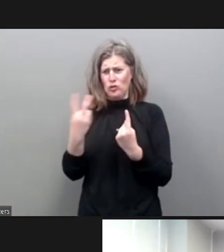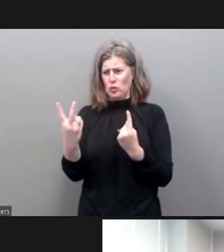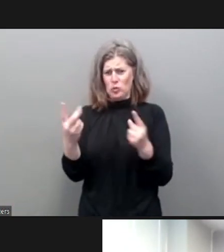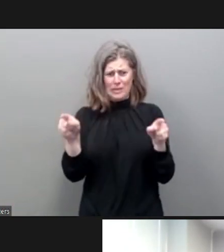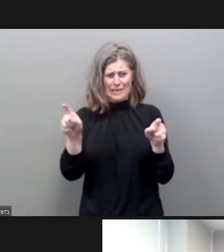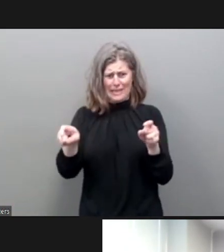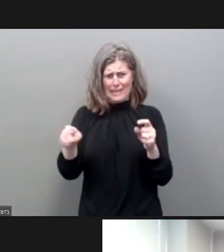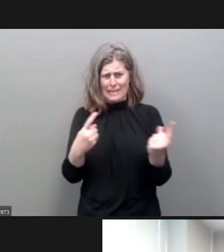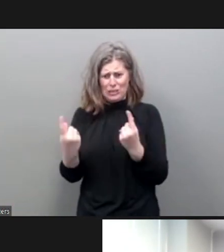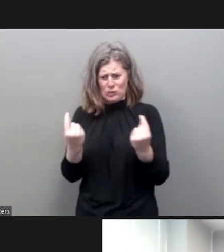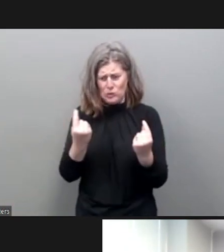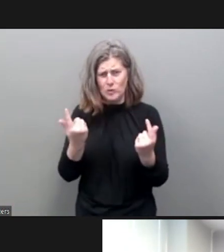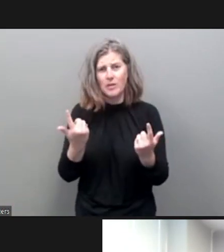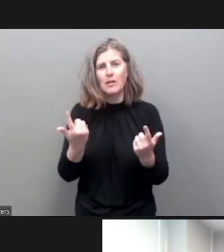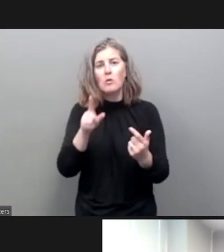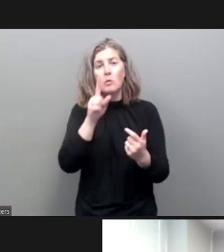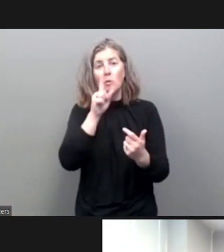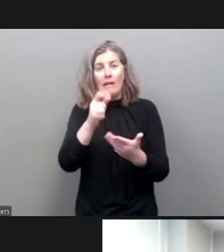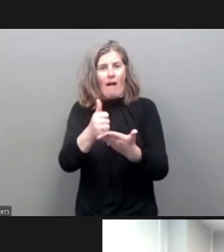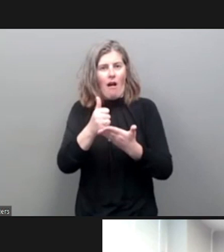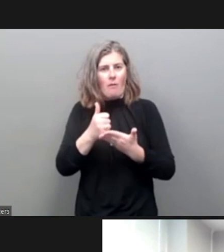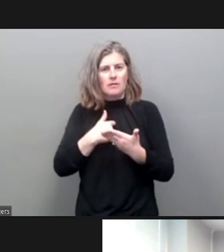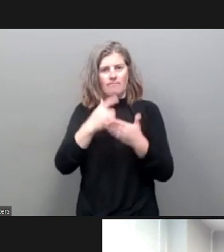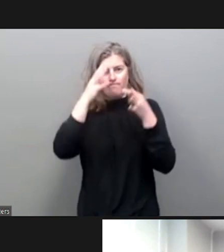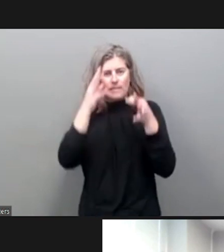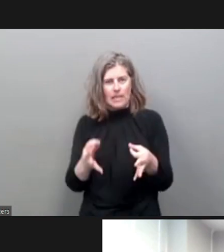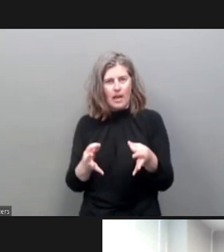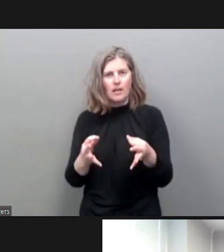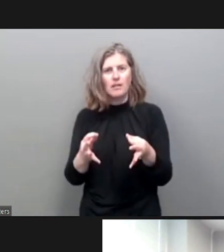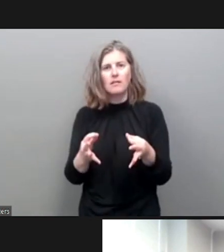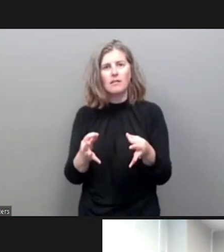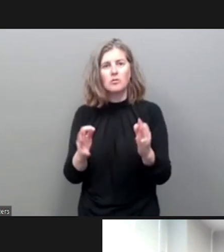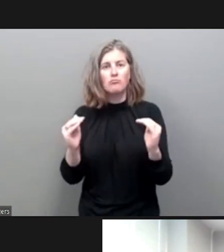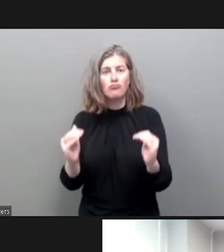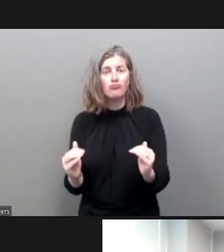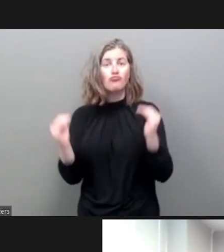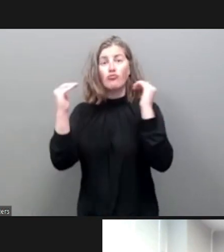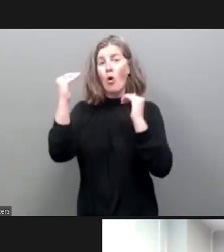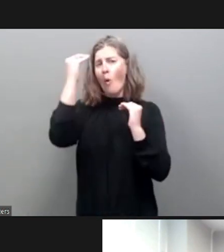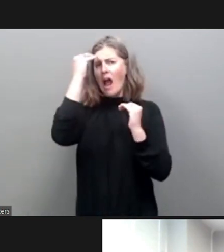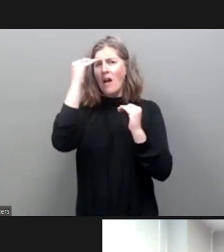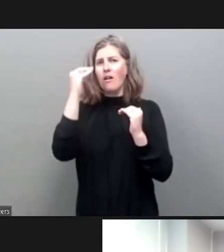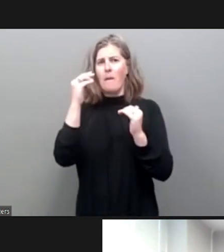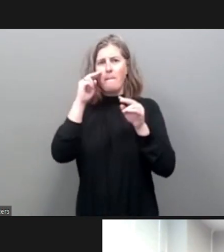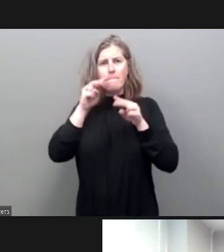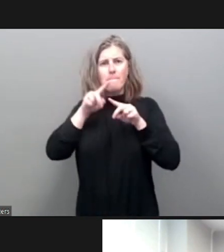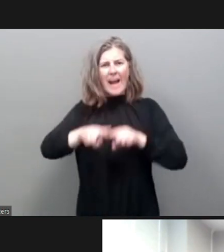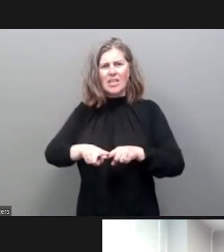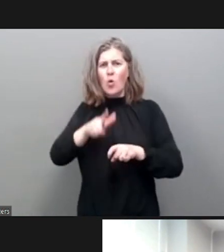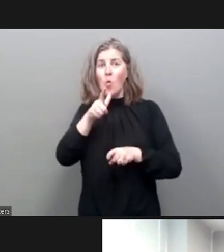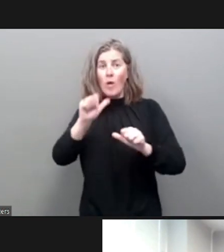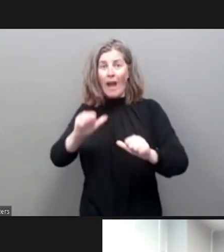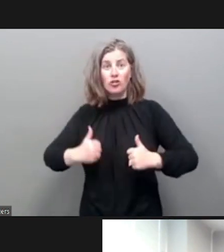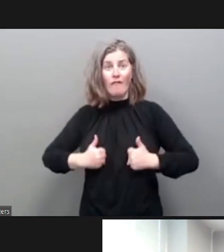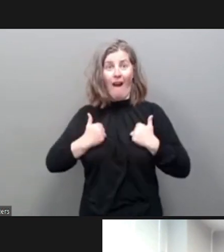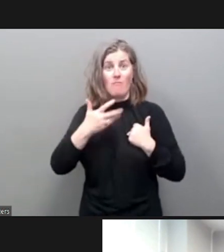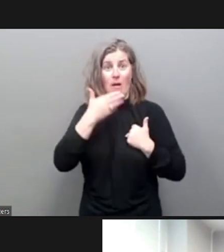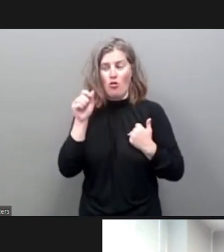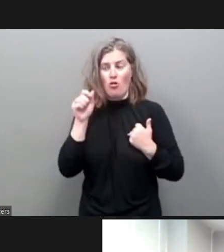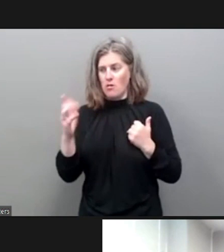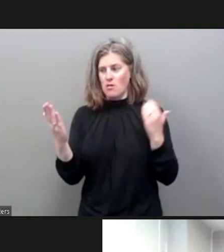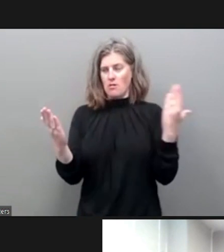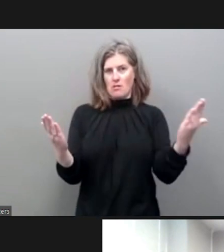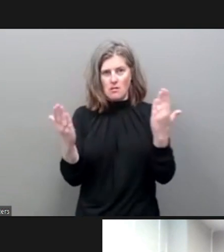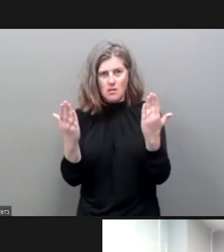And so it really, in a way, by heightening that awareness of just survivability only, takes any kind